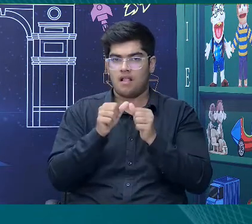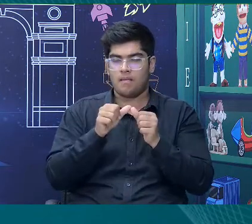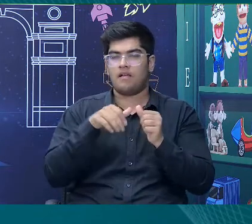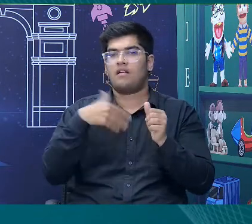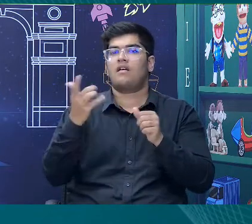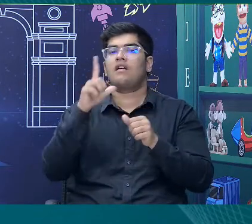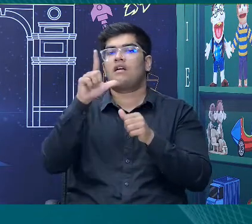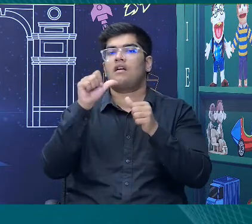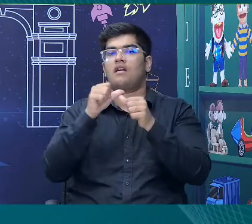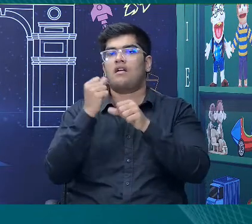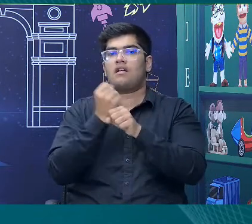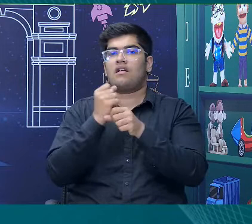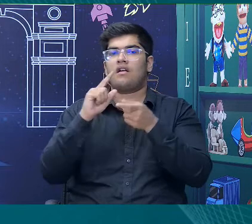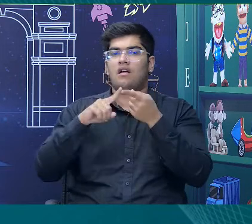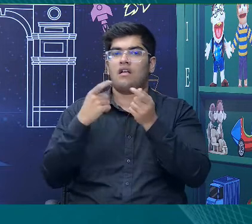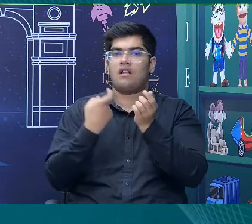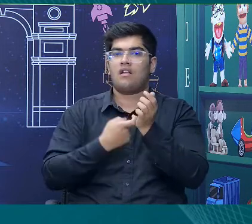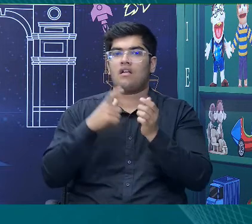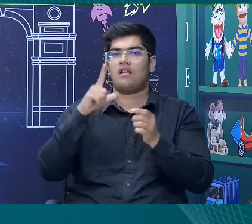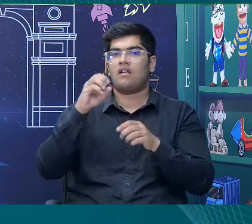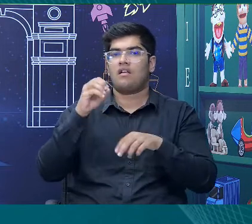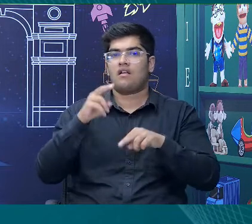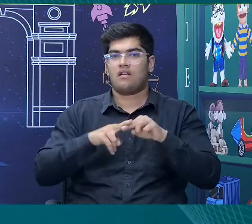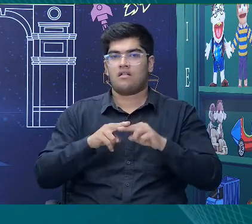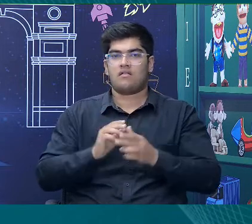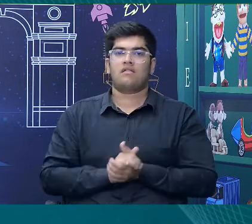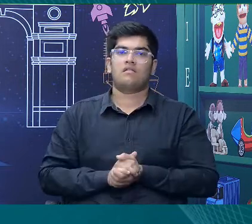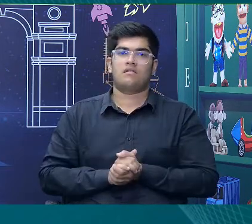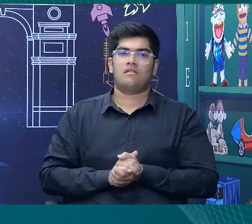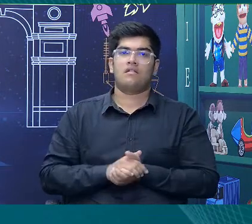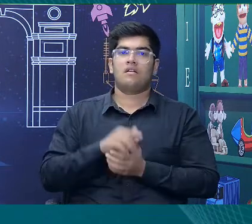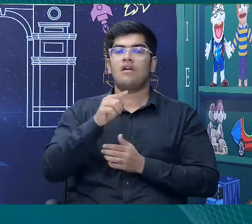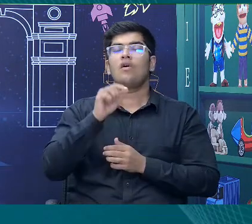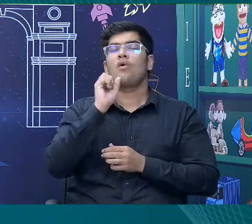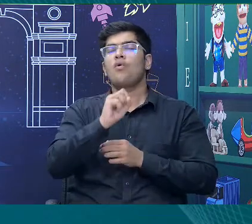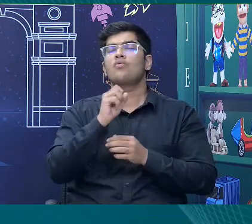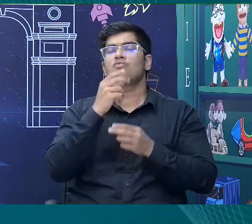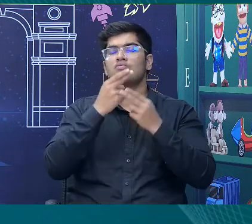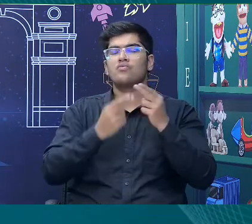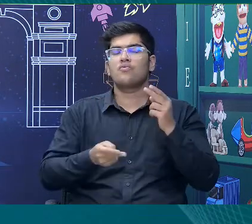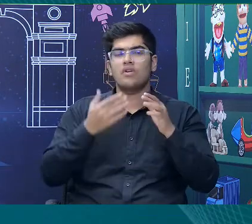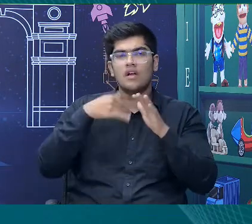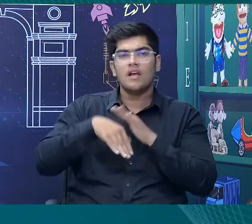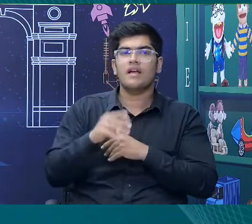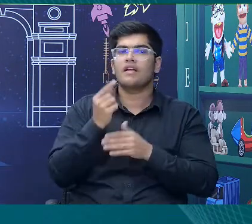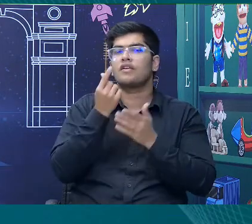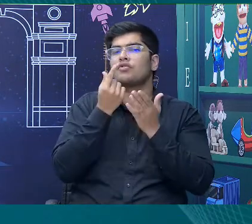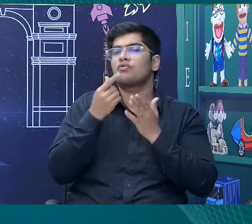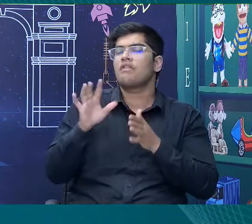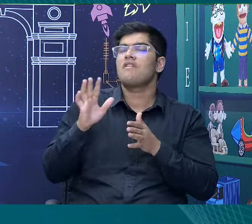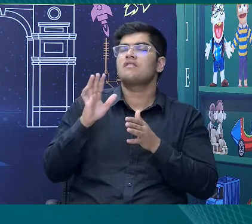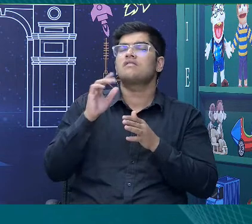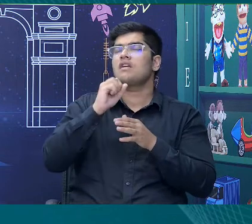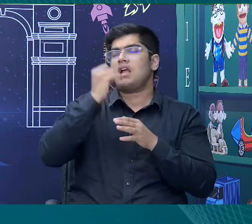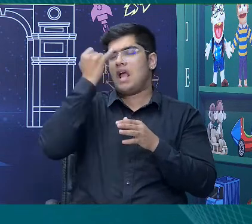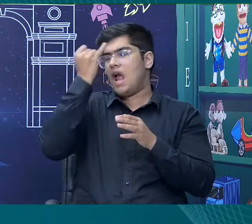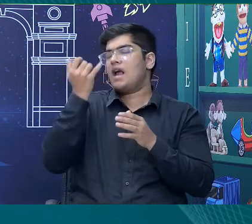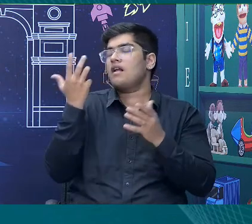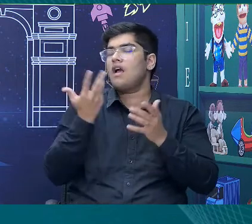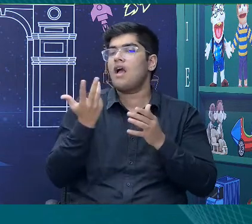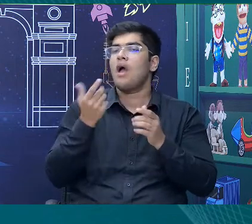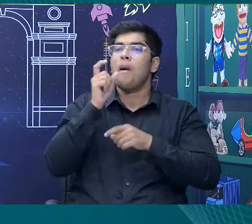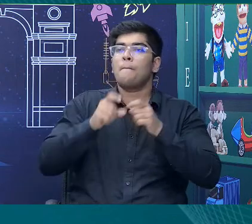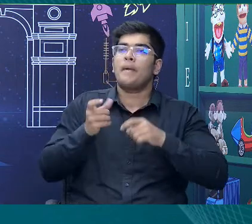has written, they all come with the same universal theme, that there is essential goodness in human beings,